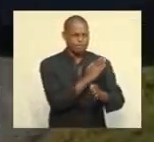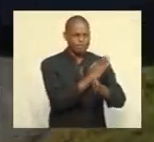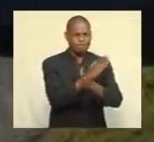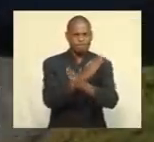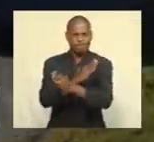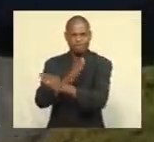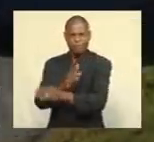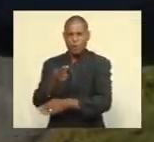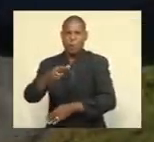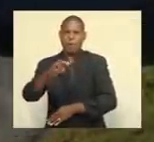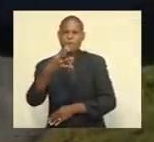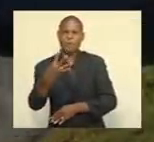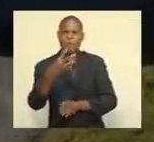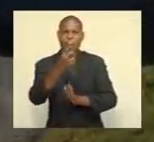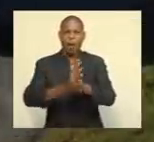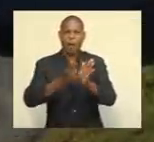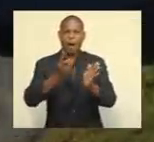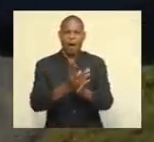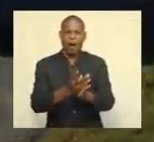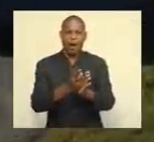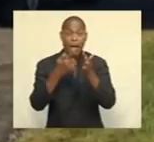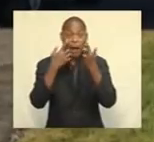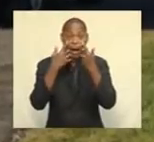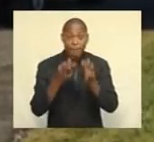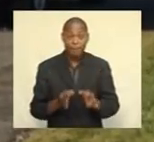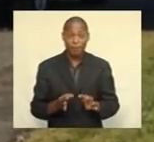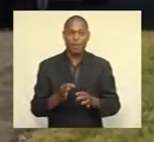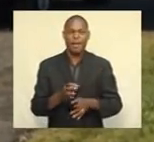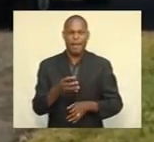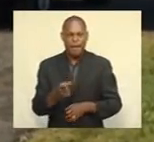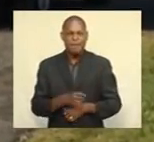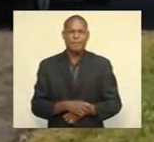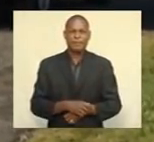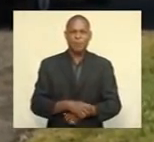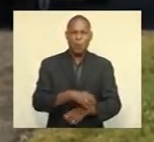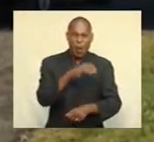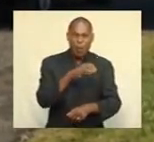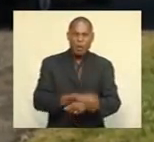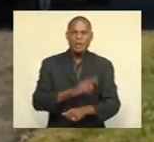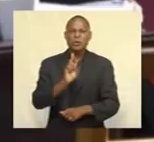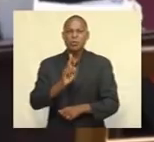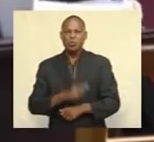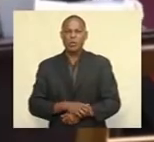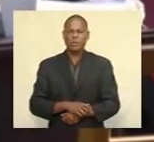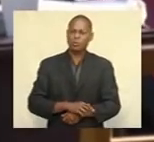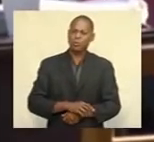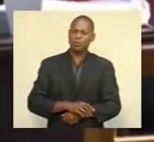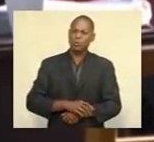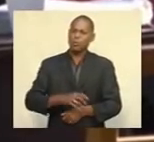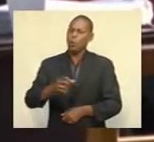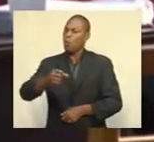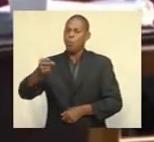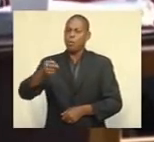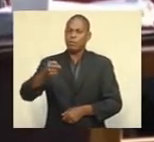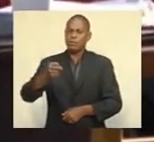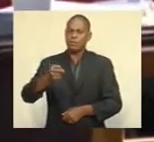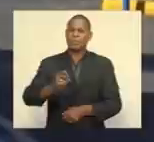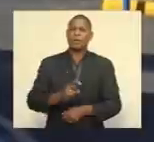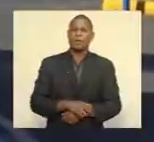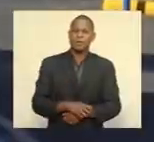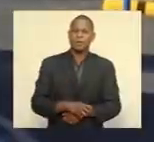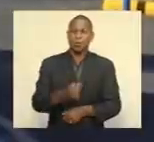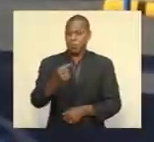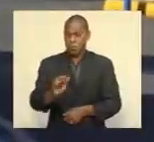curfew. Police officers mounting checkpoints in a few areas to restrict unnecessary movements. No one was allowed outside